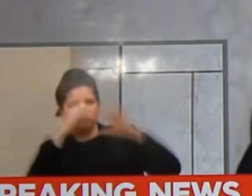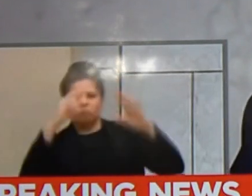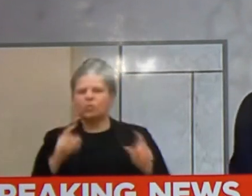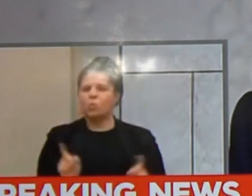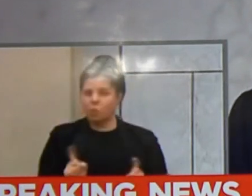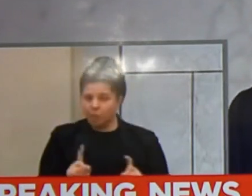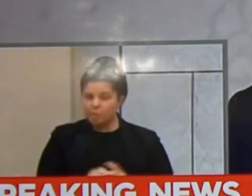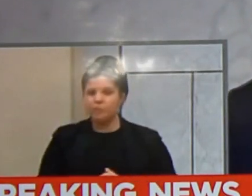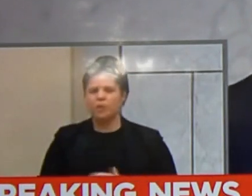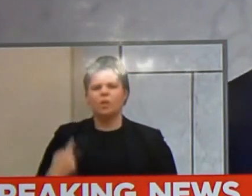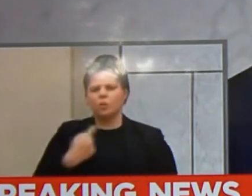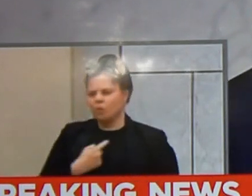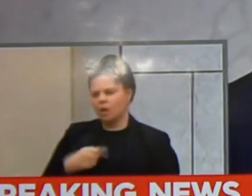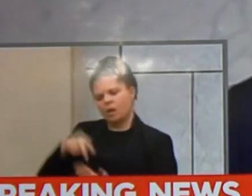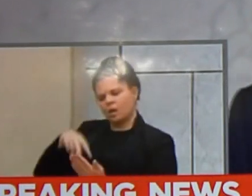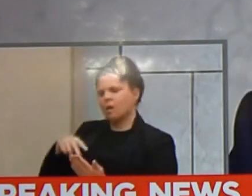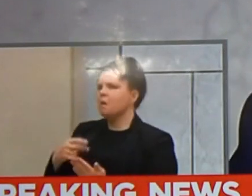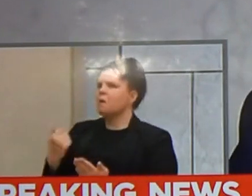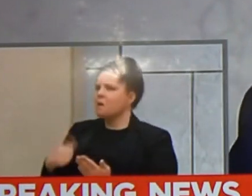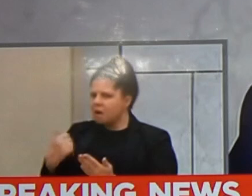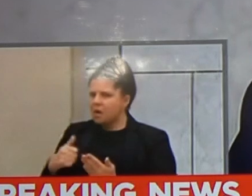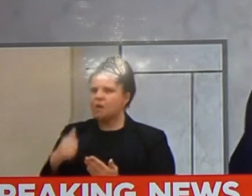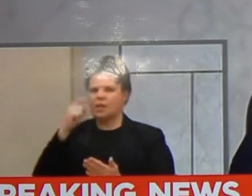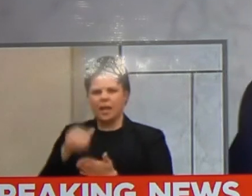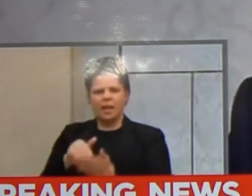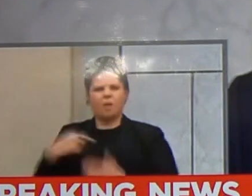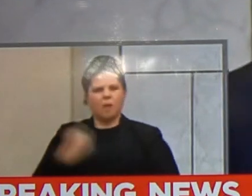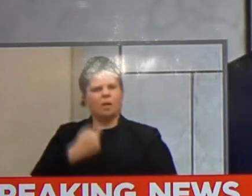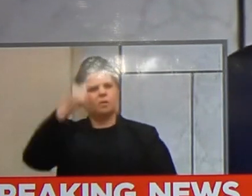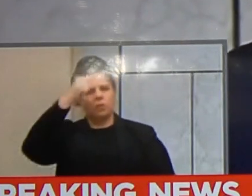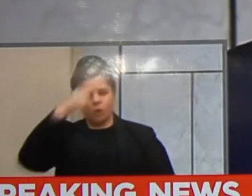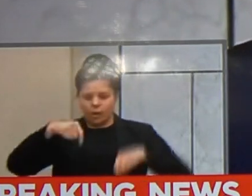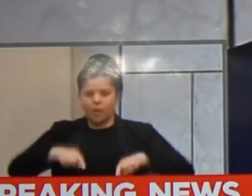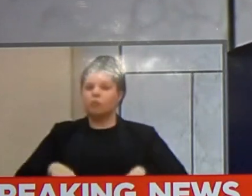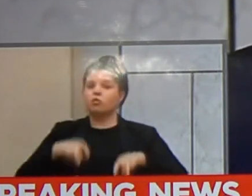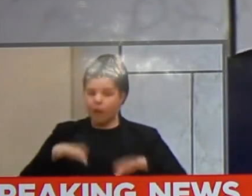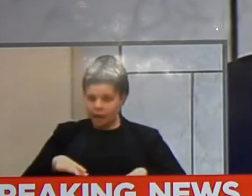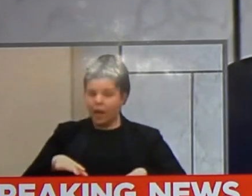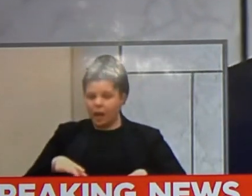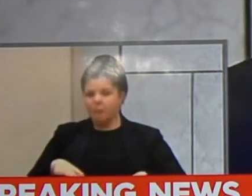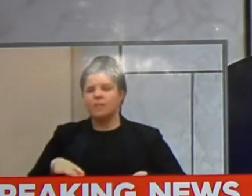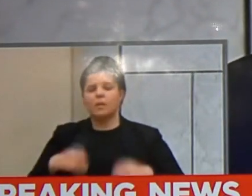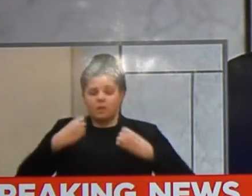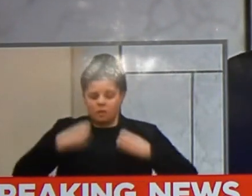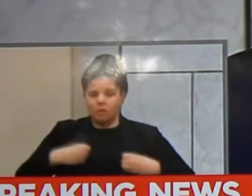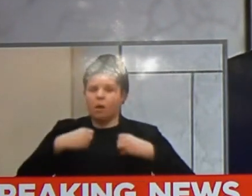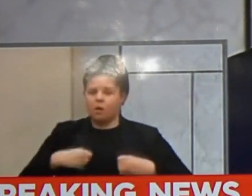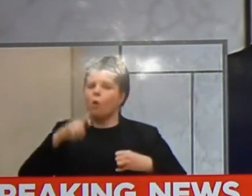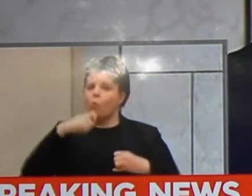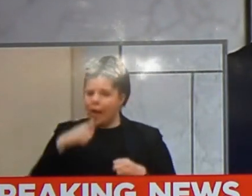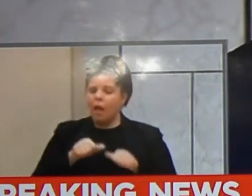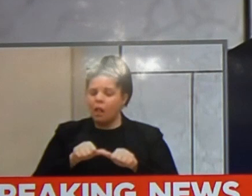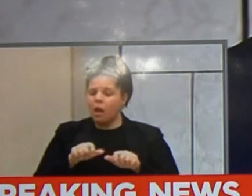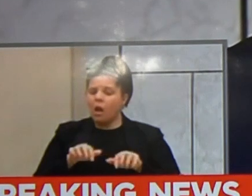level that the potential course of the virus in Australia will run at a pace in which